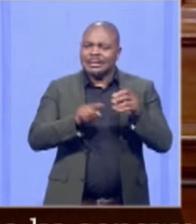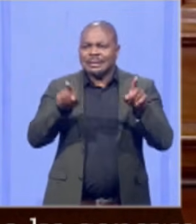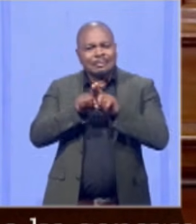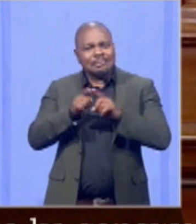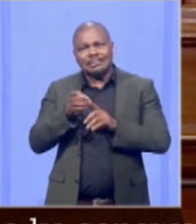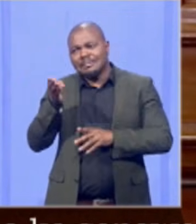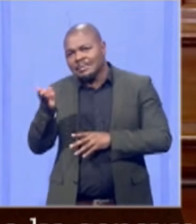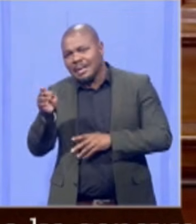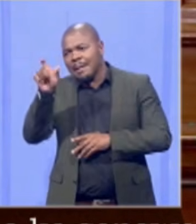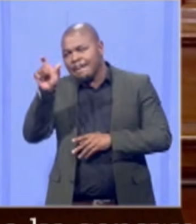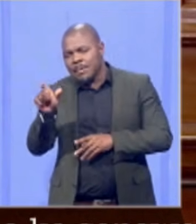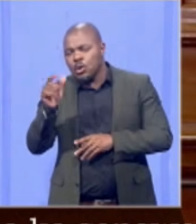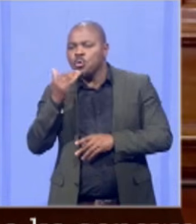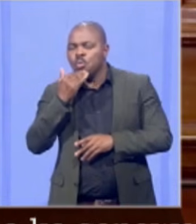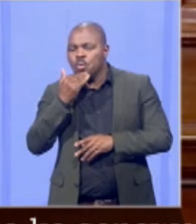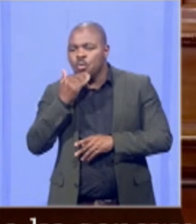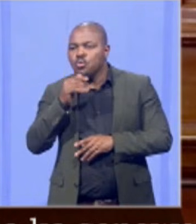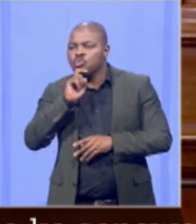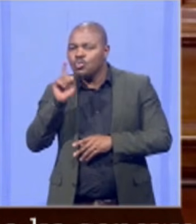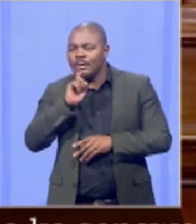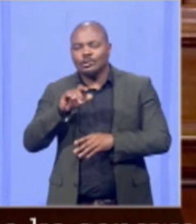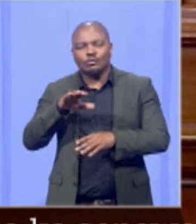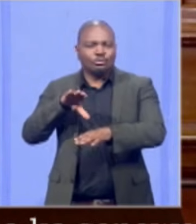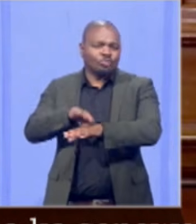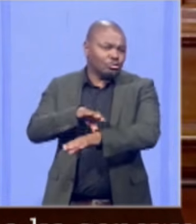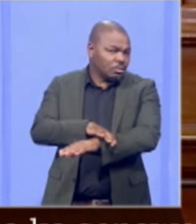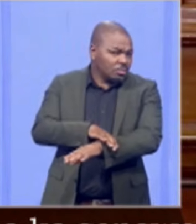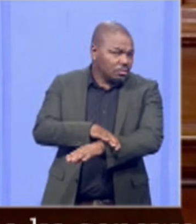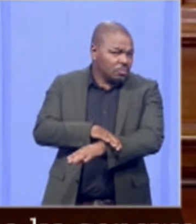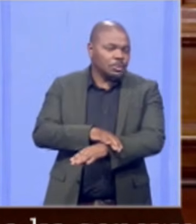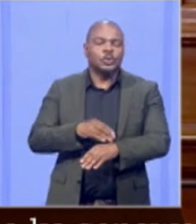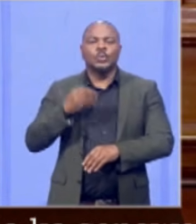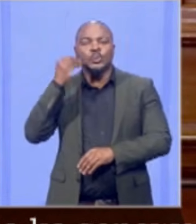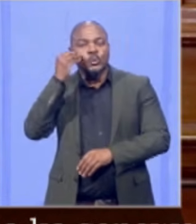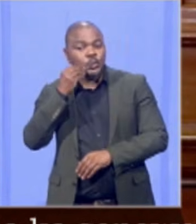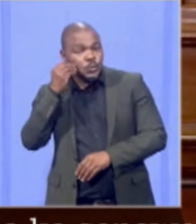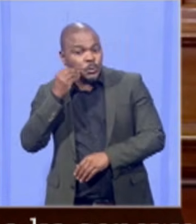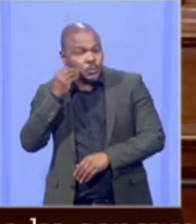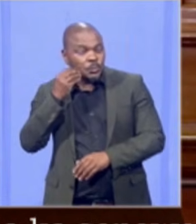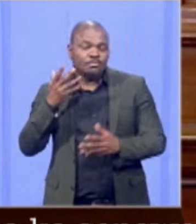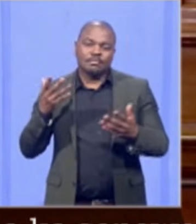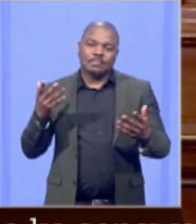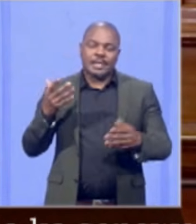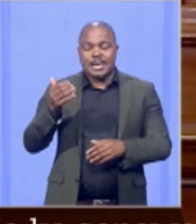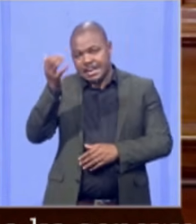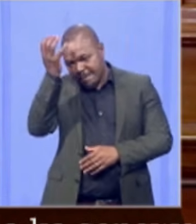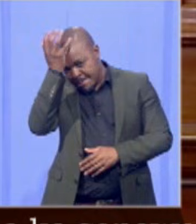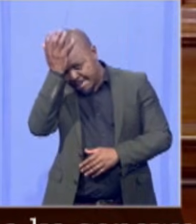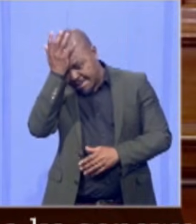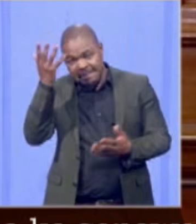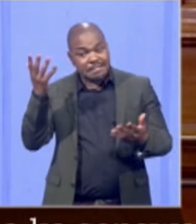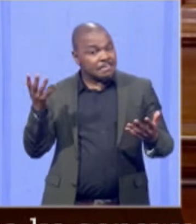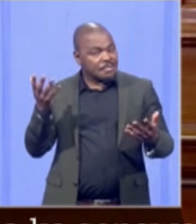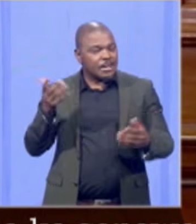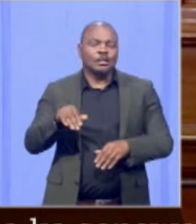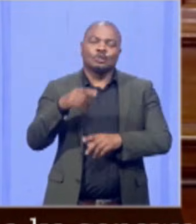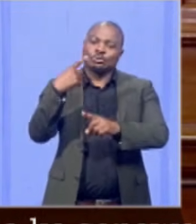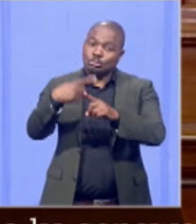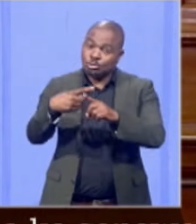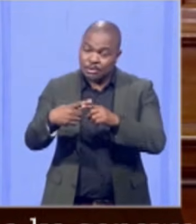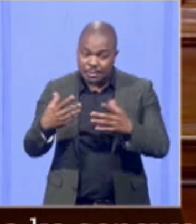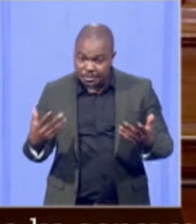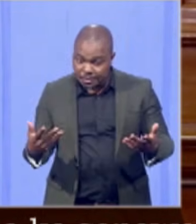does to someone who speaks Xitsonga, Sesotho, Sepedi,